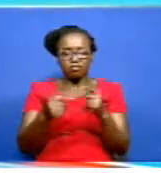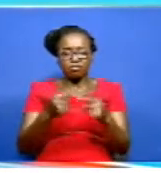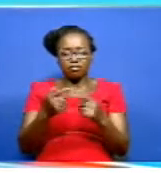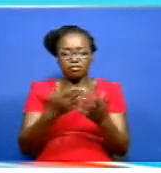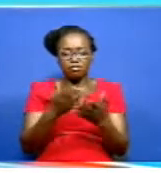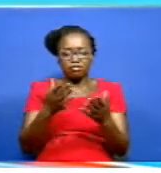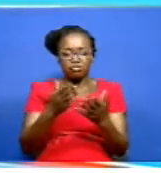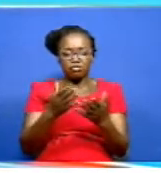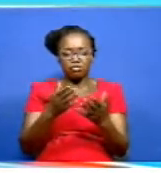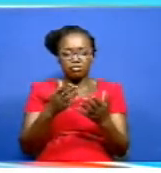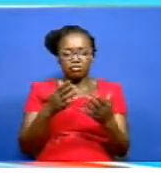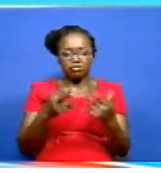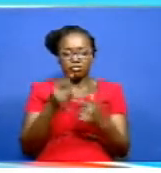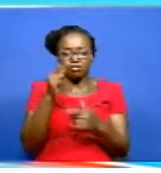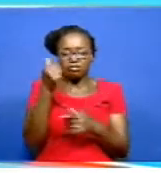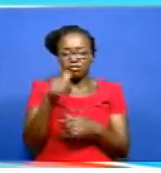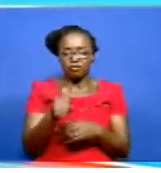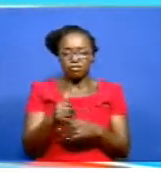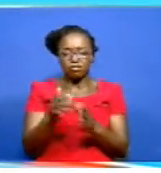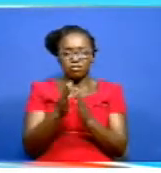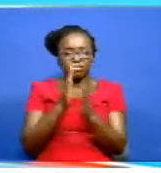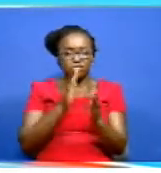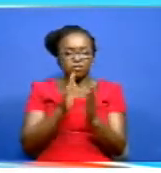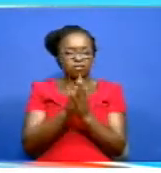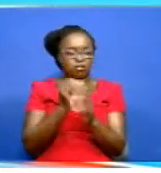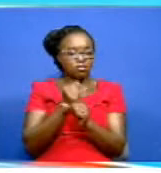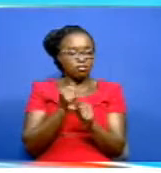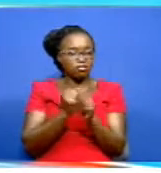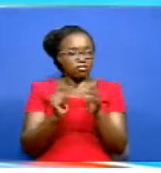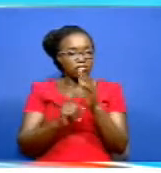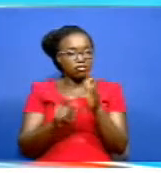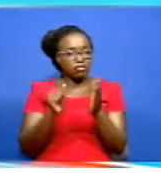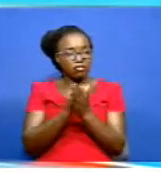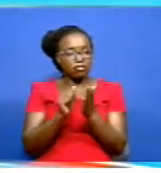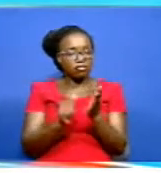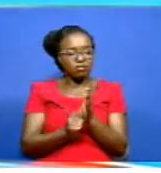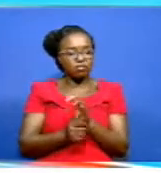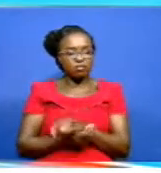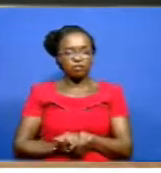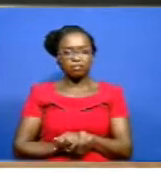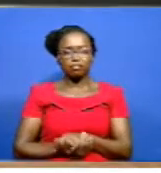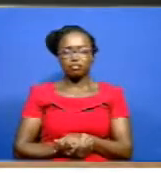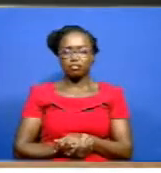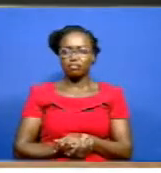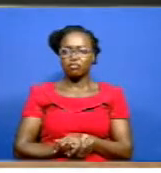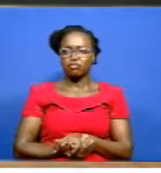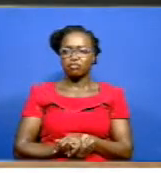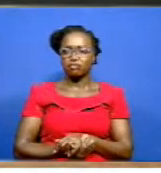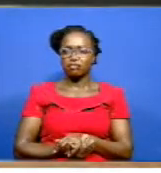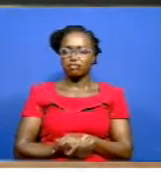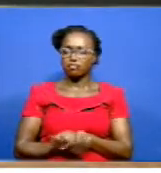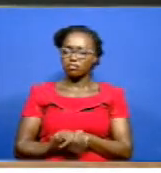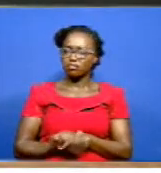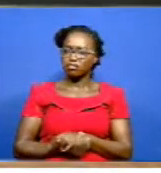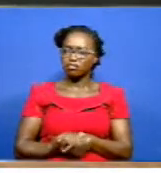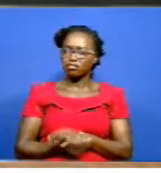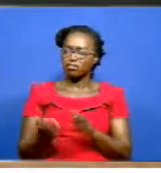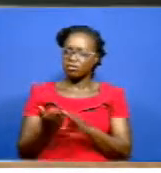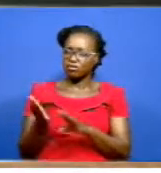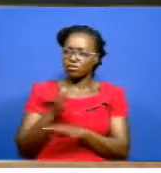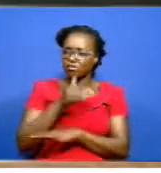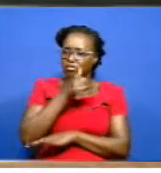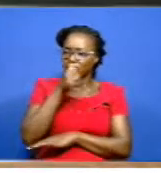so that it may go in line with the task force and the ministry's agenda? So before we move into the private